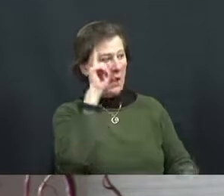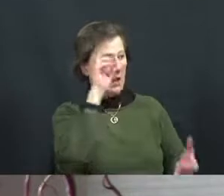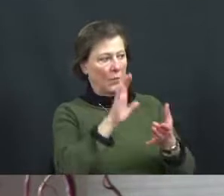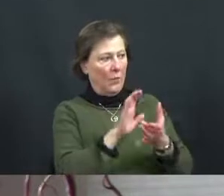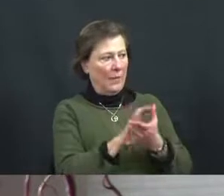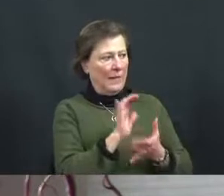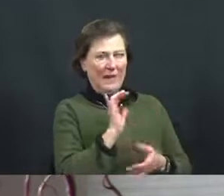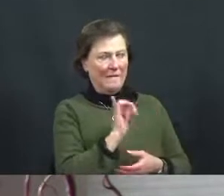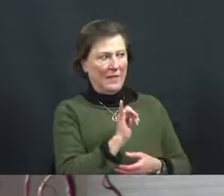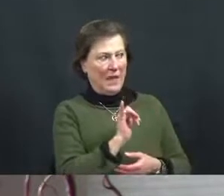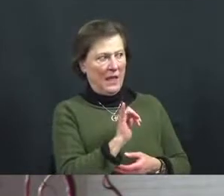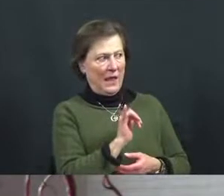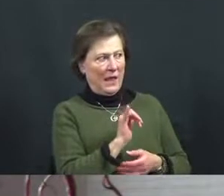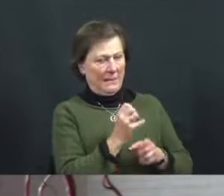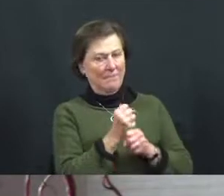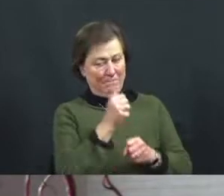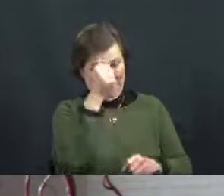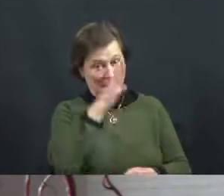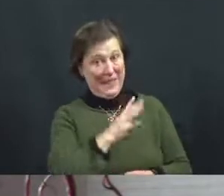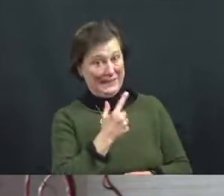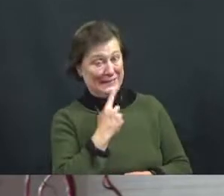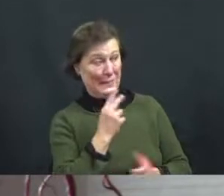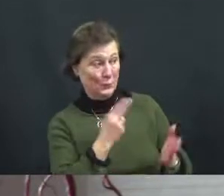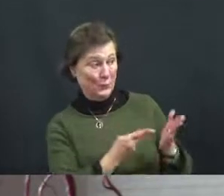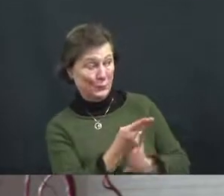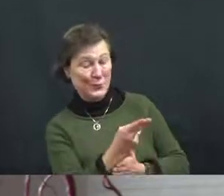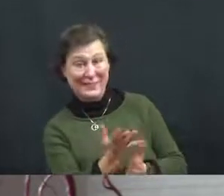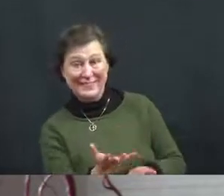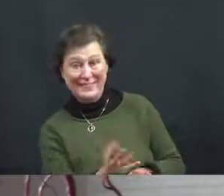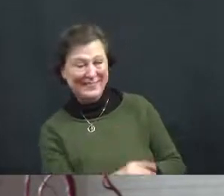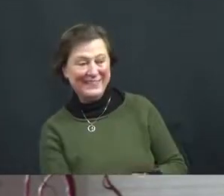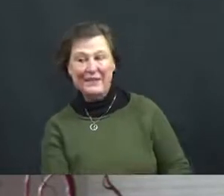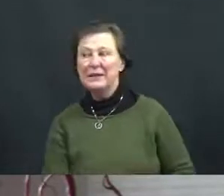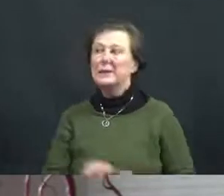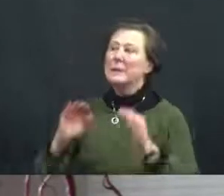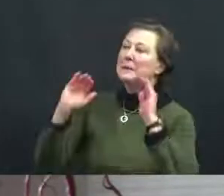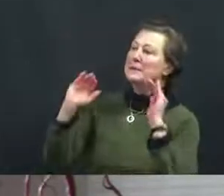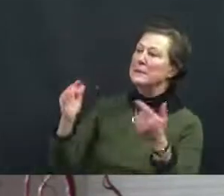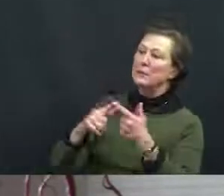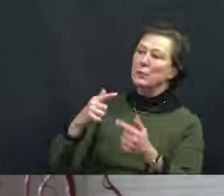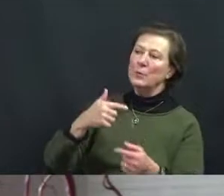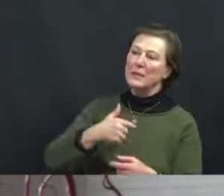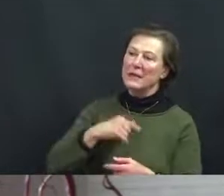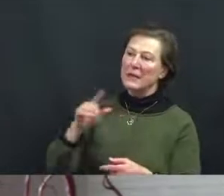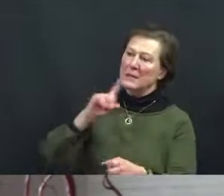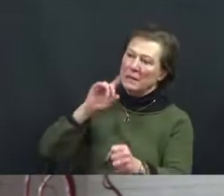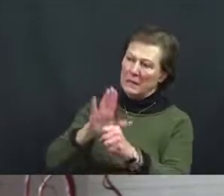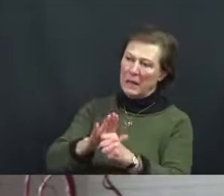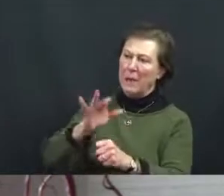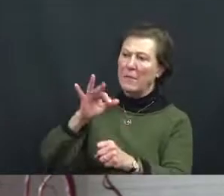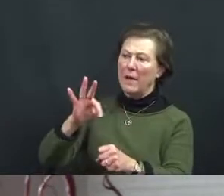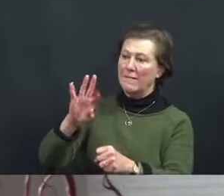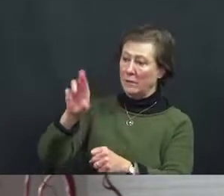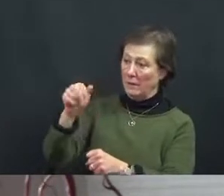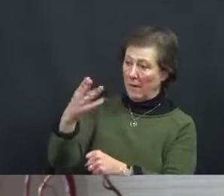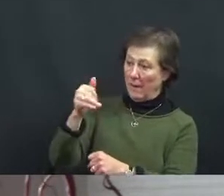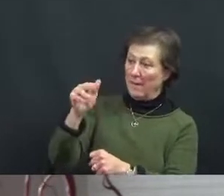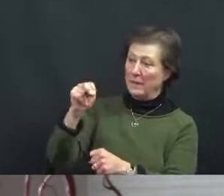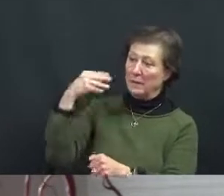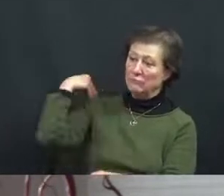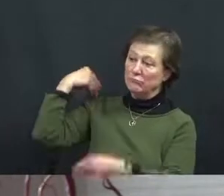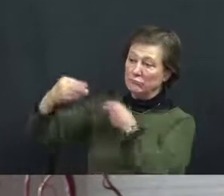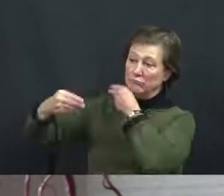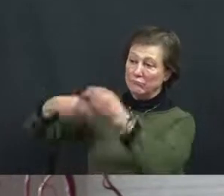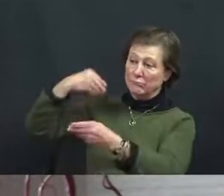man truthfully. Then it seems to me that the claim of the Brahmins is like a long line of blind